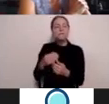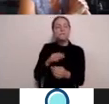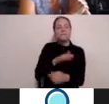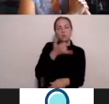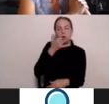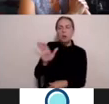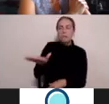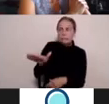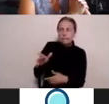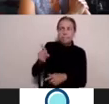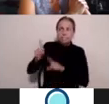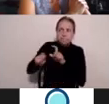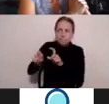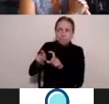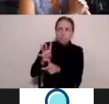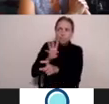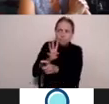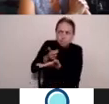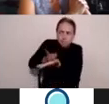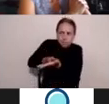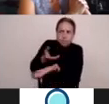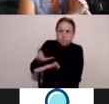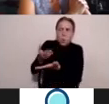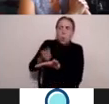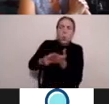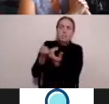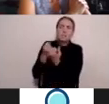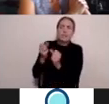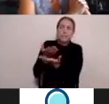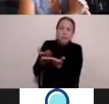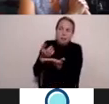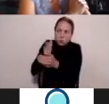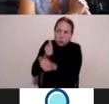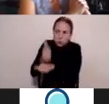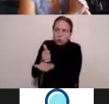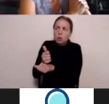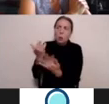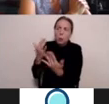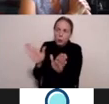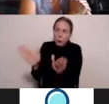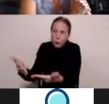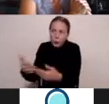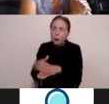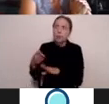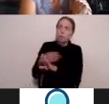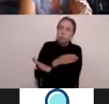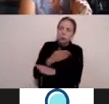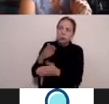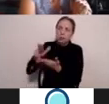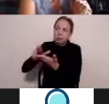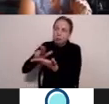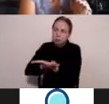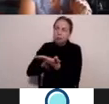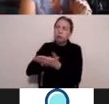what safety measures have been implemented, like avoiding the waiting room, pre-registration over the phone